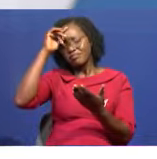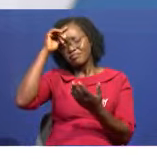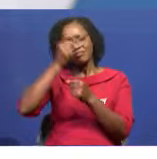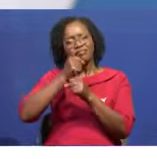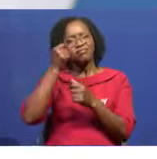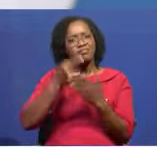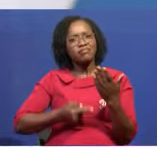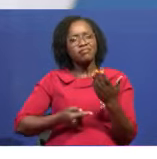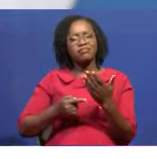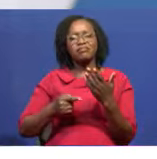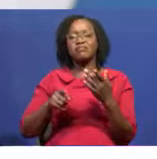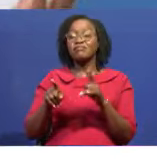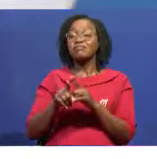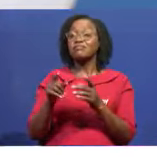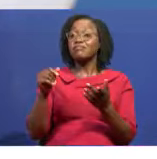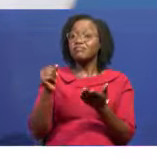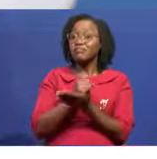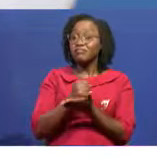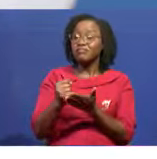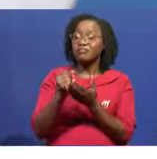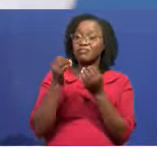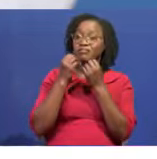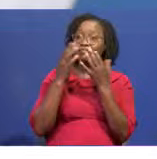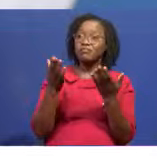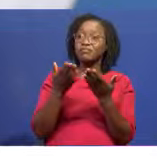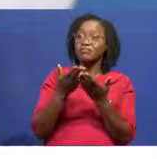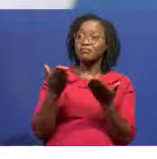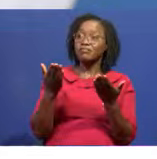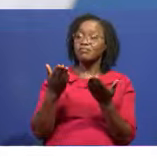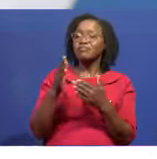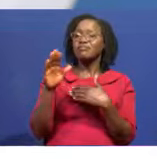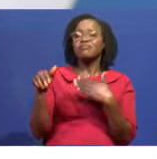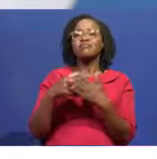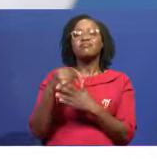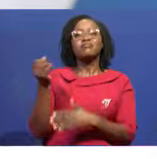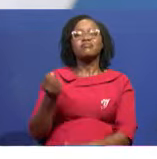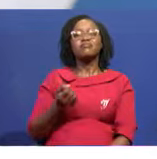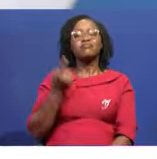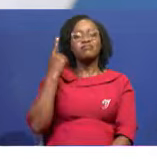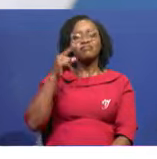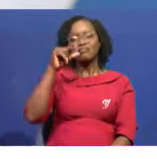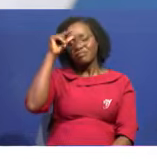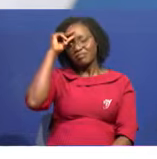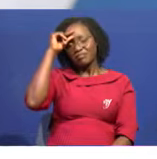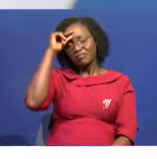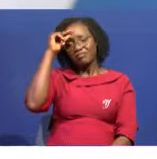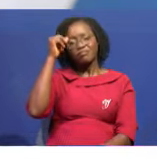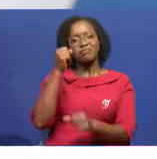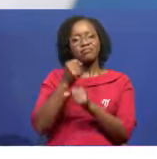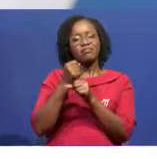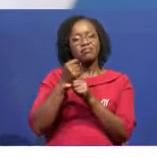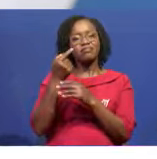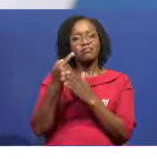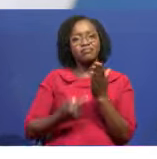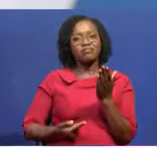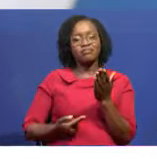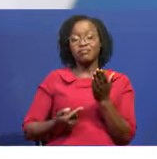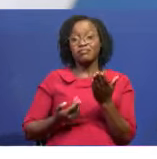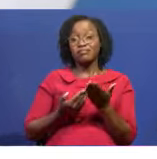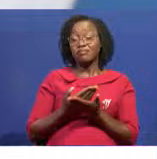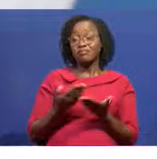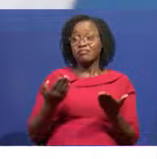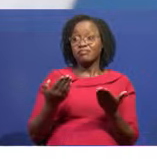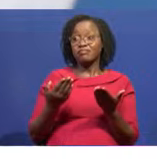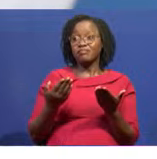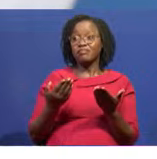doing and actually publishing that information for everyone else to understand what the government is doing. Because those ones are the ones who are